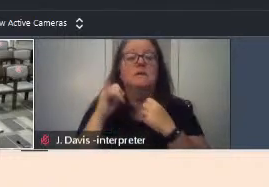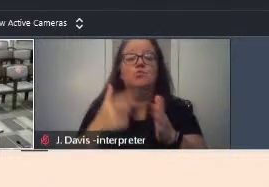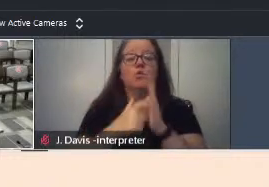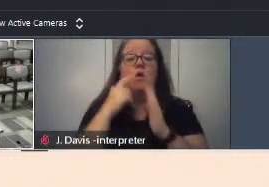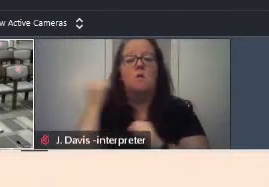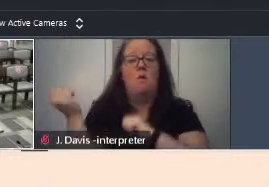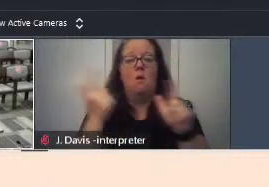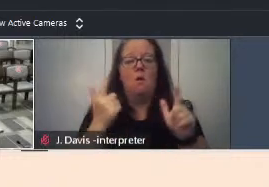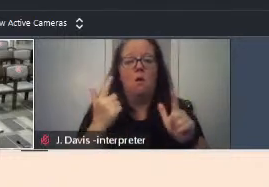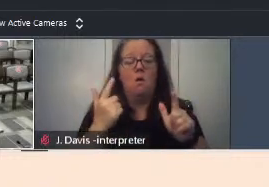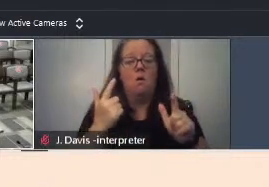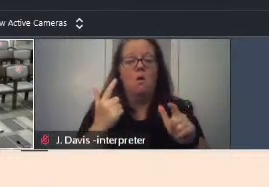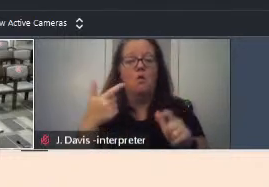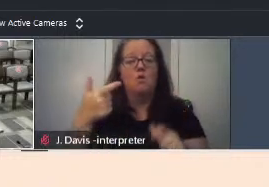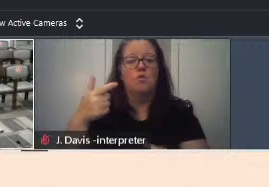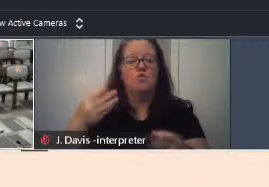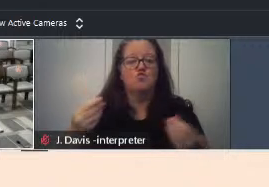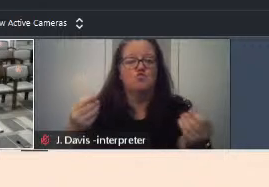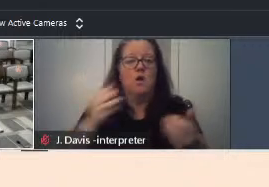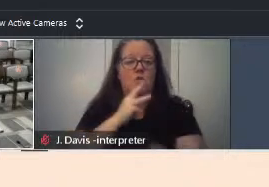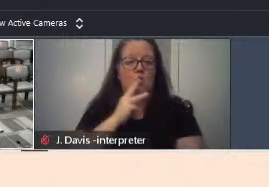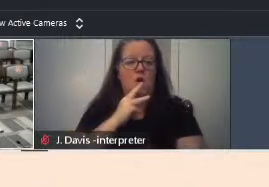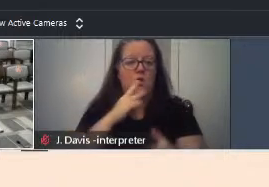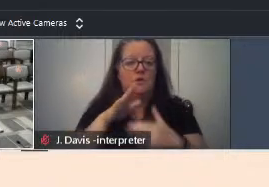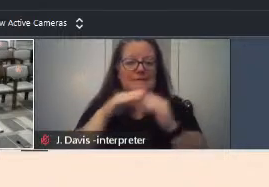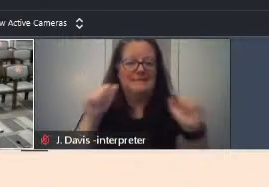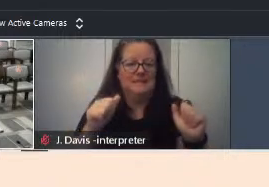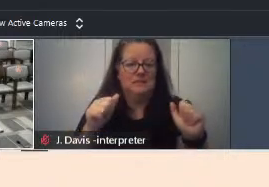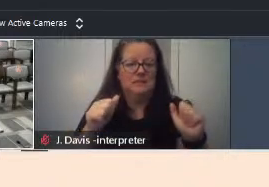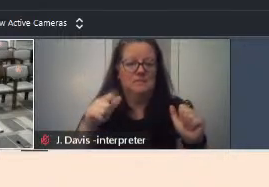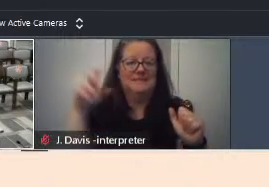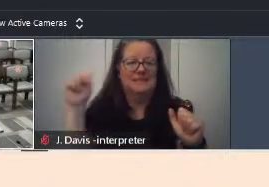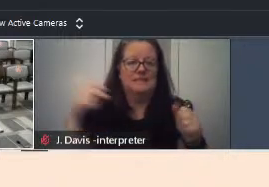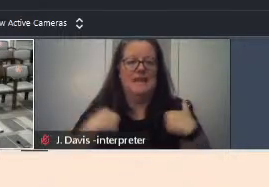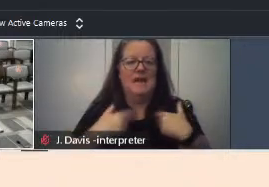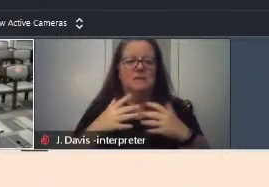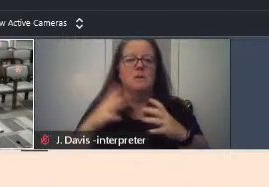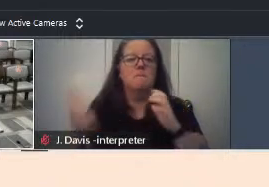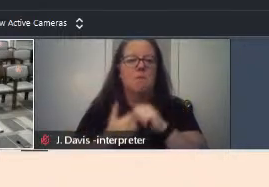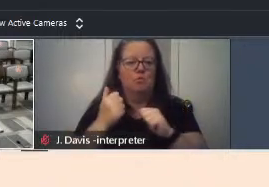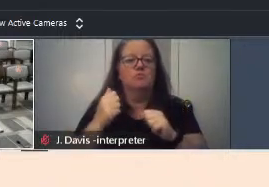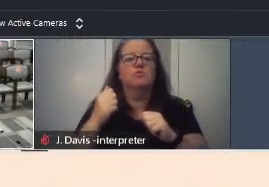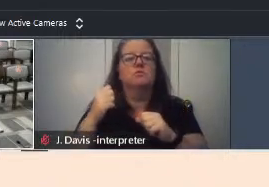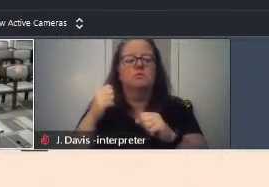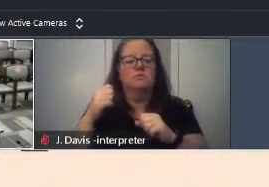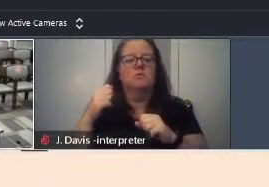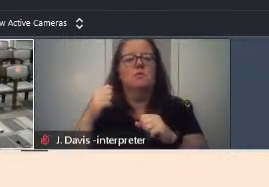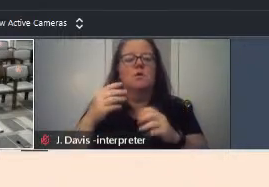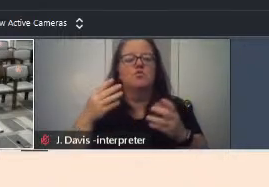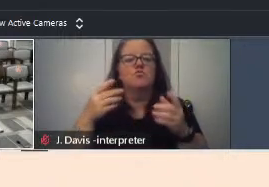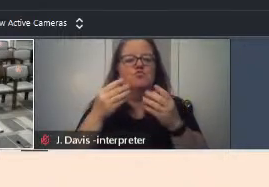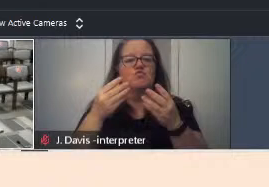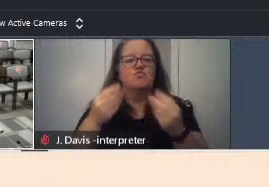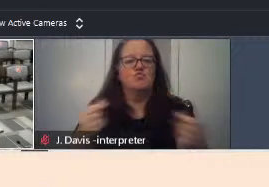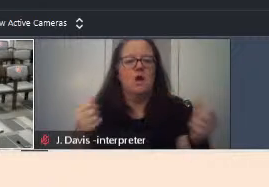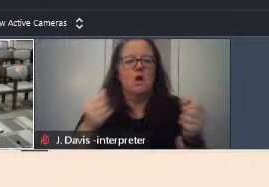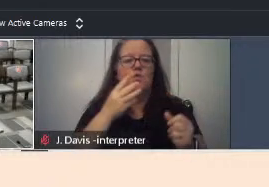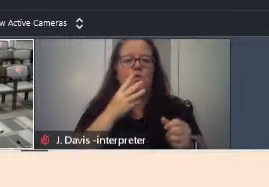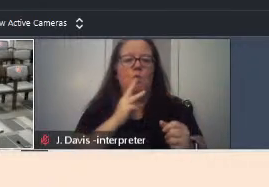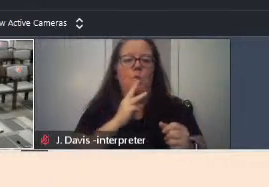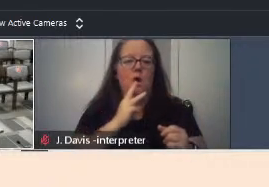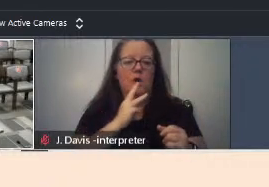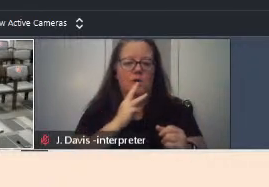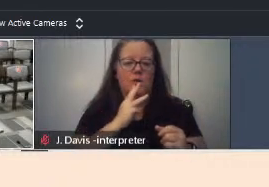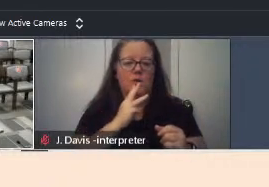all groundwater systems, which y'all know West Tennessee has the majority of the groundwater systems. And what it's for is the prevention of